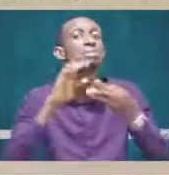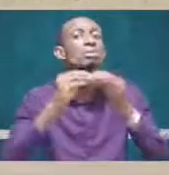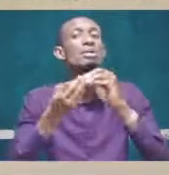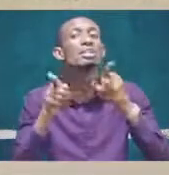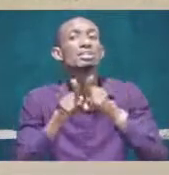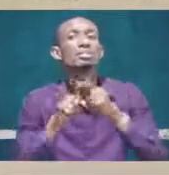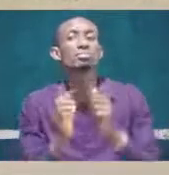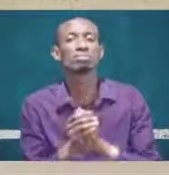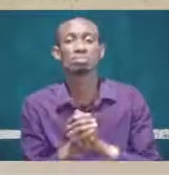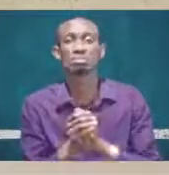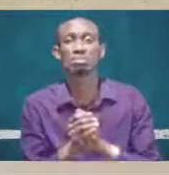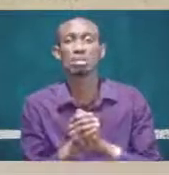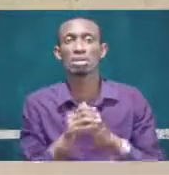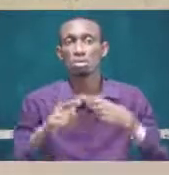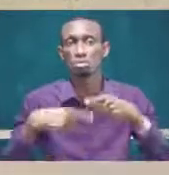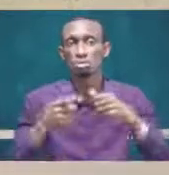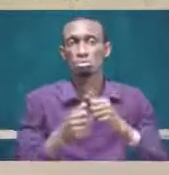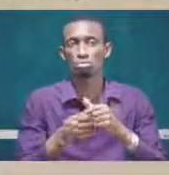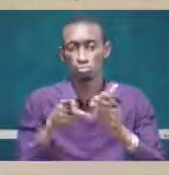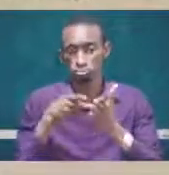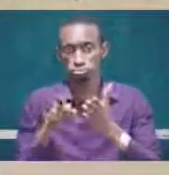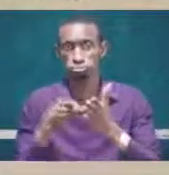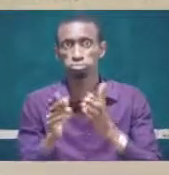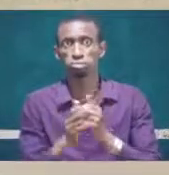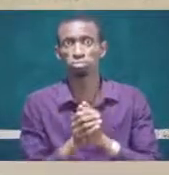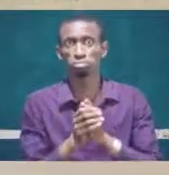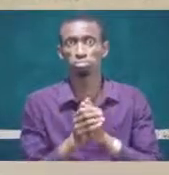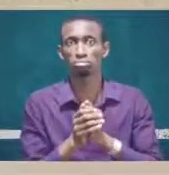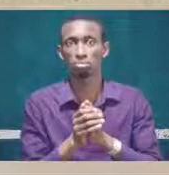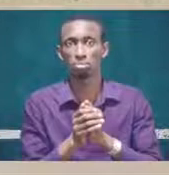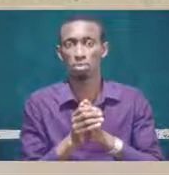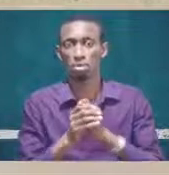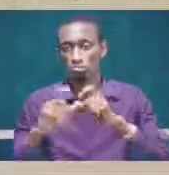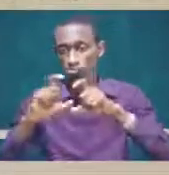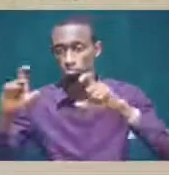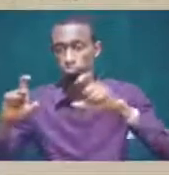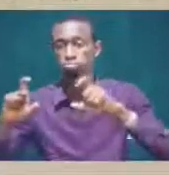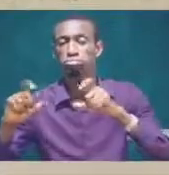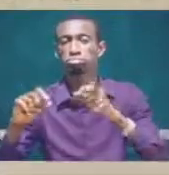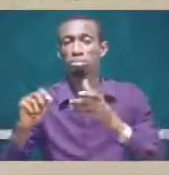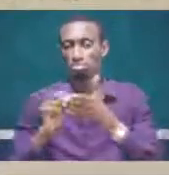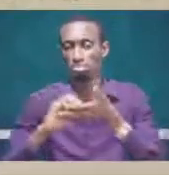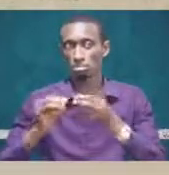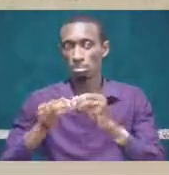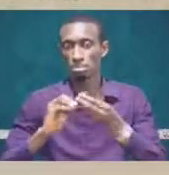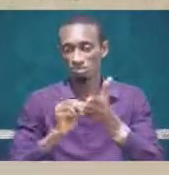a setup, there is always a serial number that comes up, auto-generated. Now here, we need to do